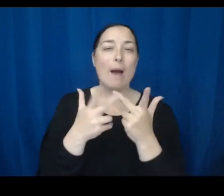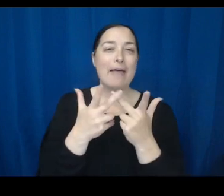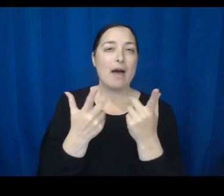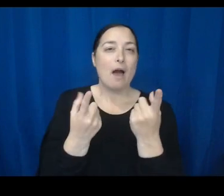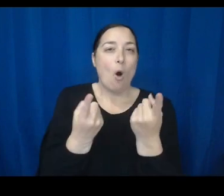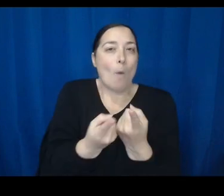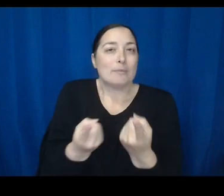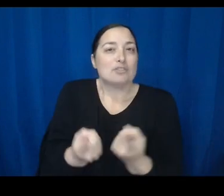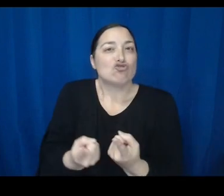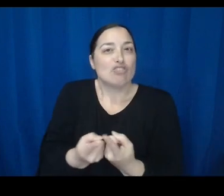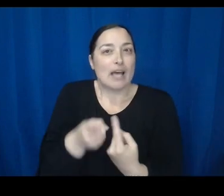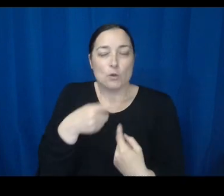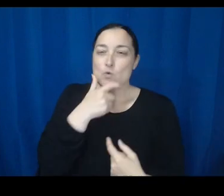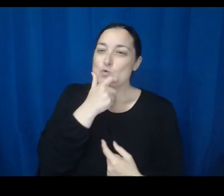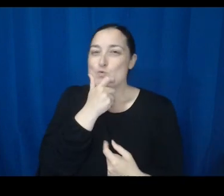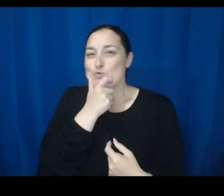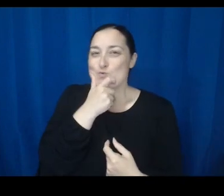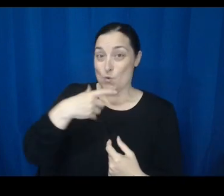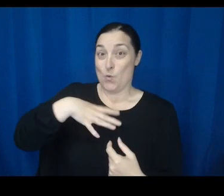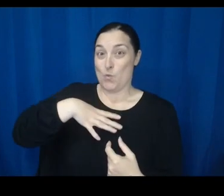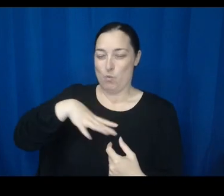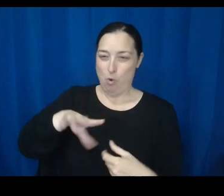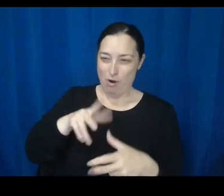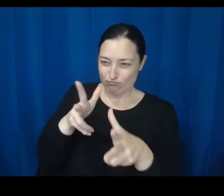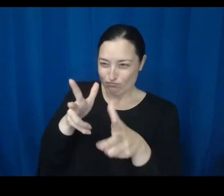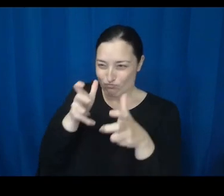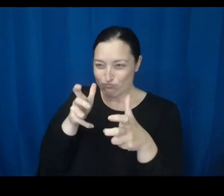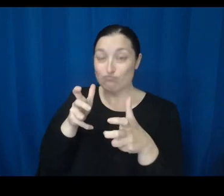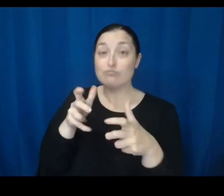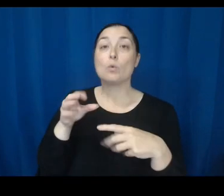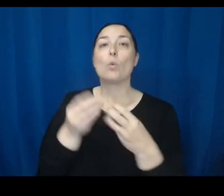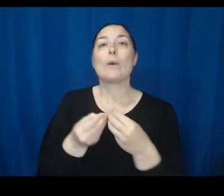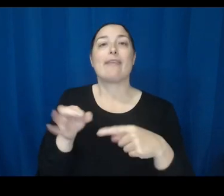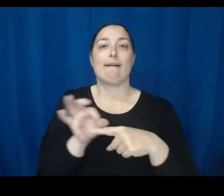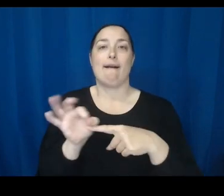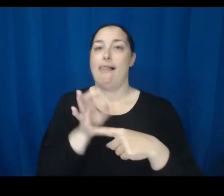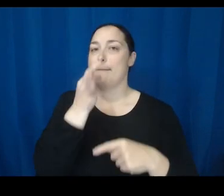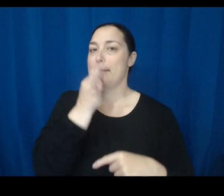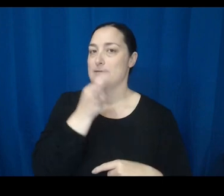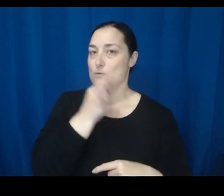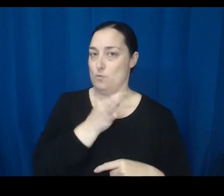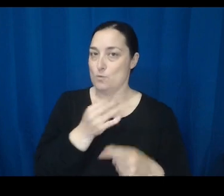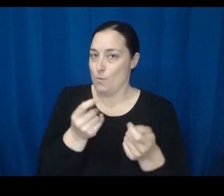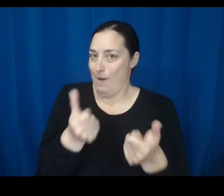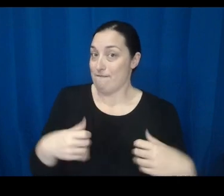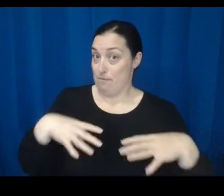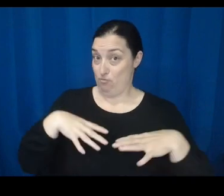you're drawn to that you want to spend some time exploring with coloured pencils, that's what we're going to be doing after the break.